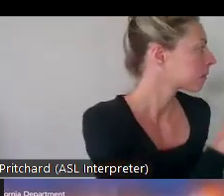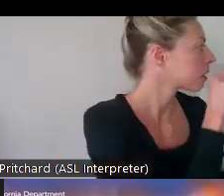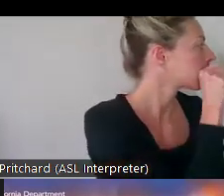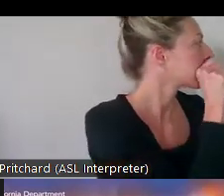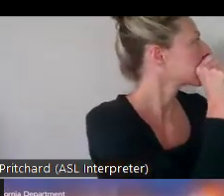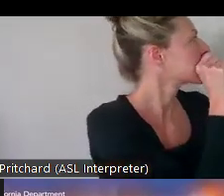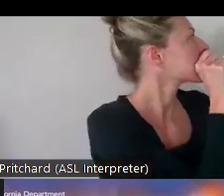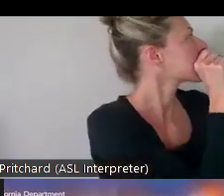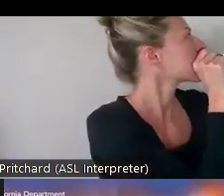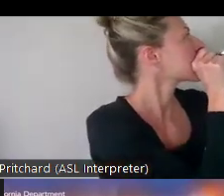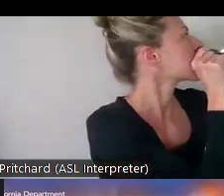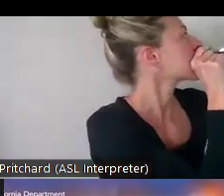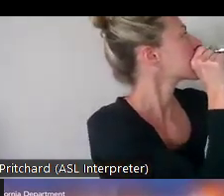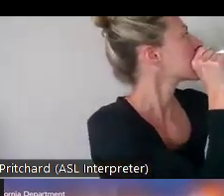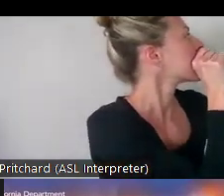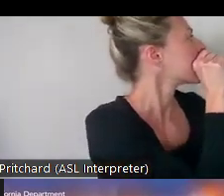At this point,